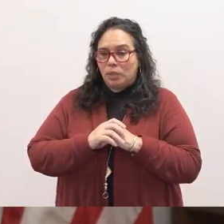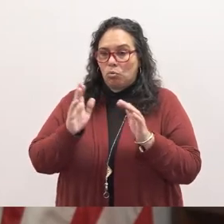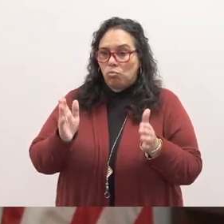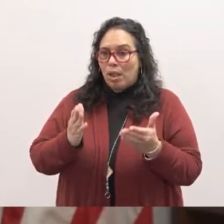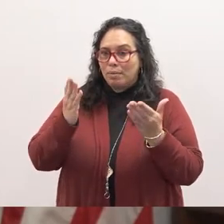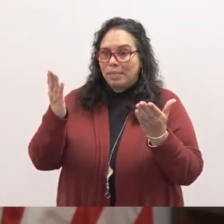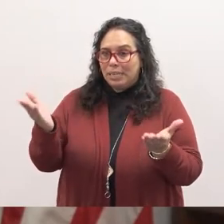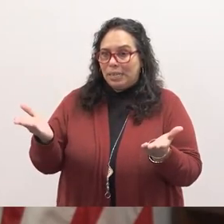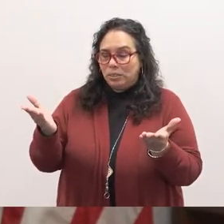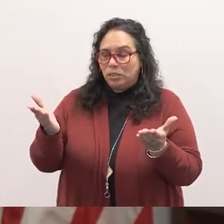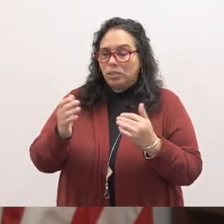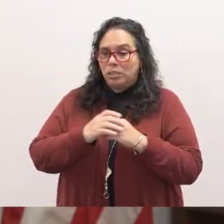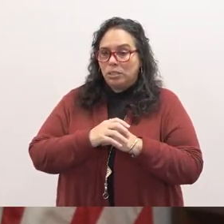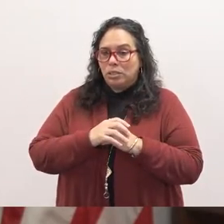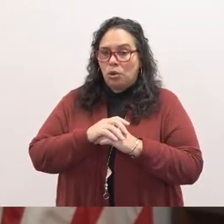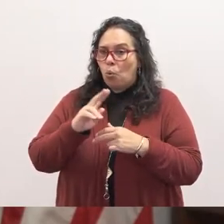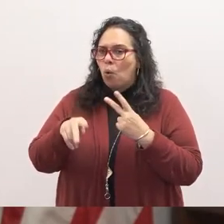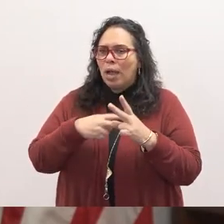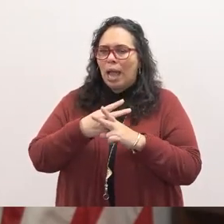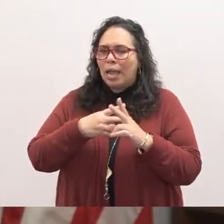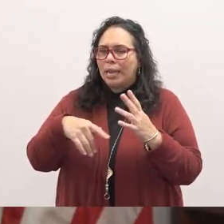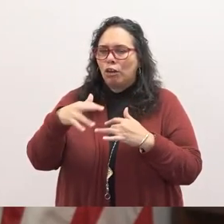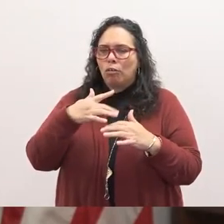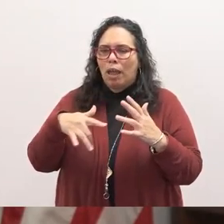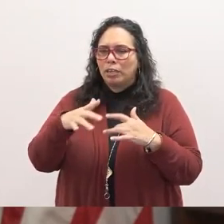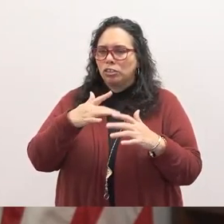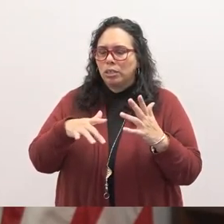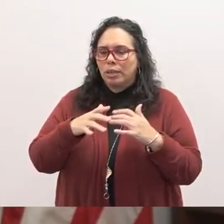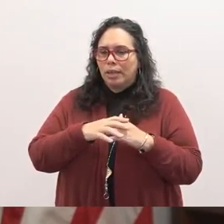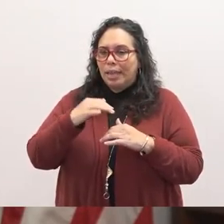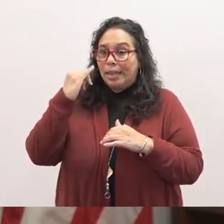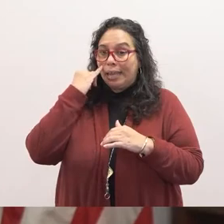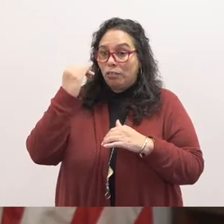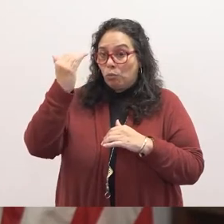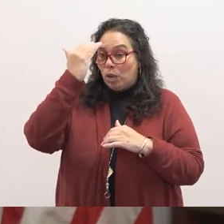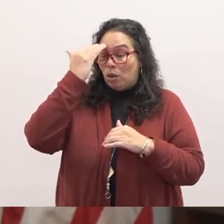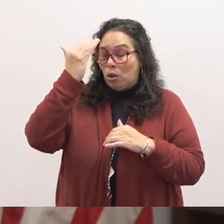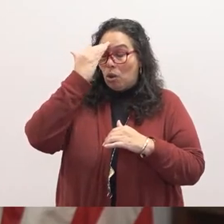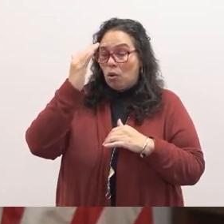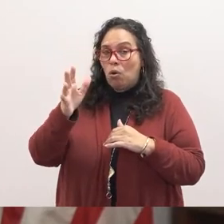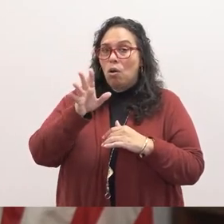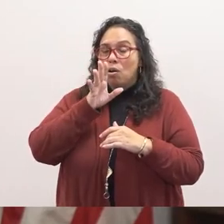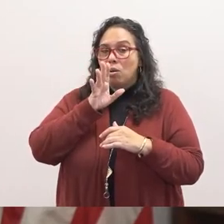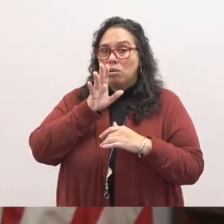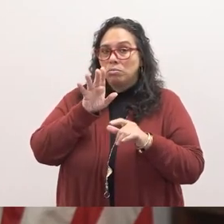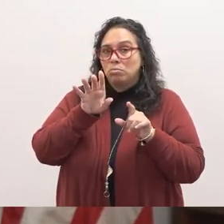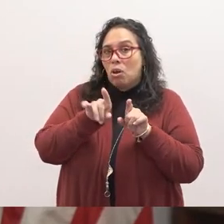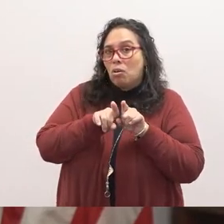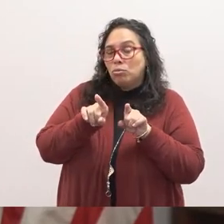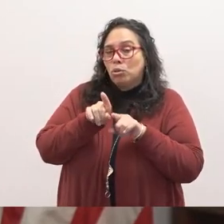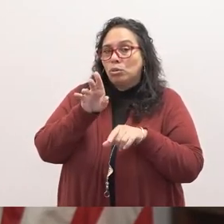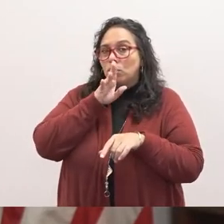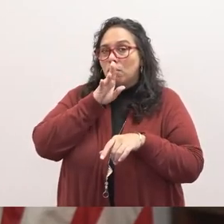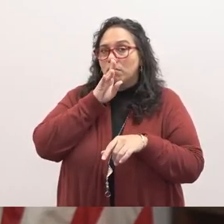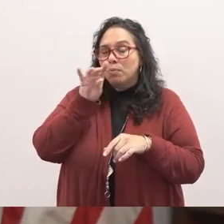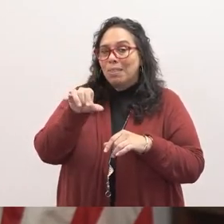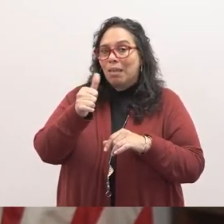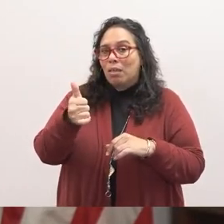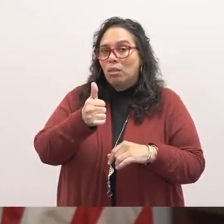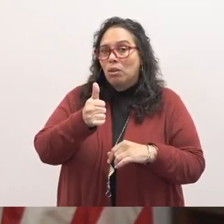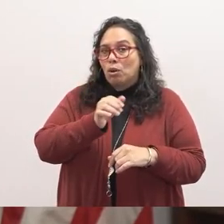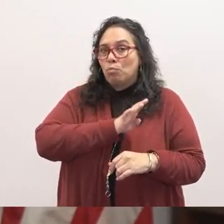recommendations in terms of what kind of interaction we're having, if we know that they're also talking to other board